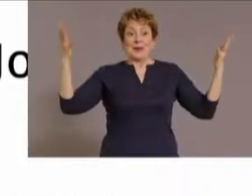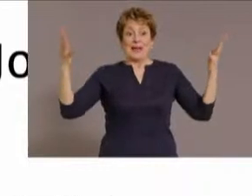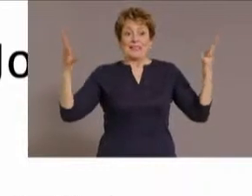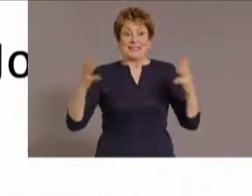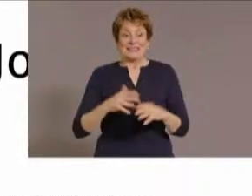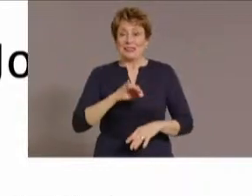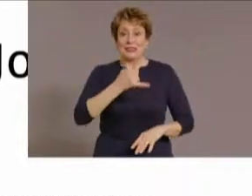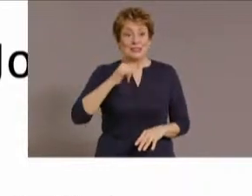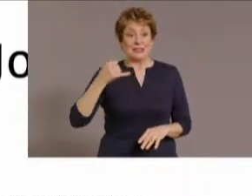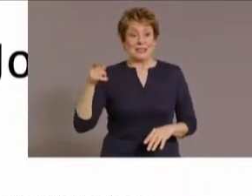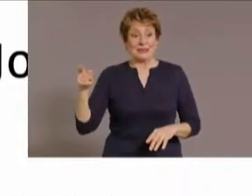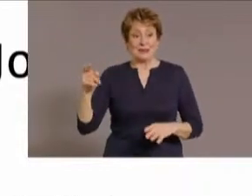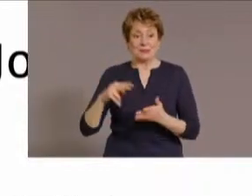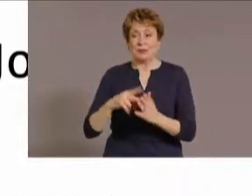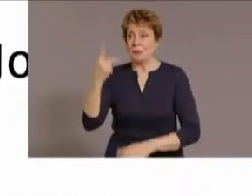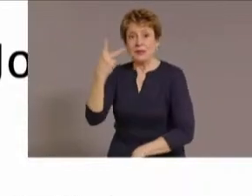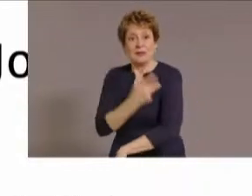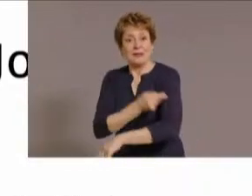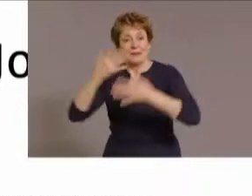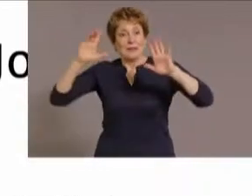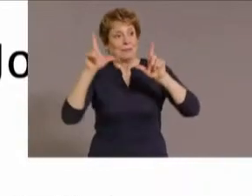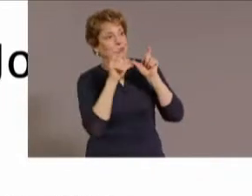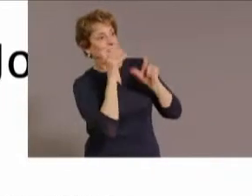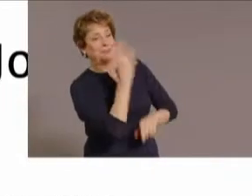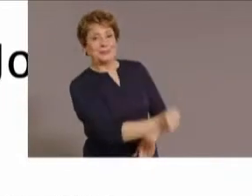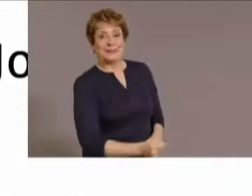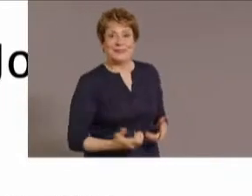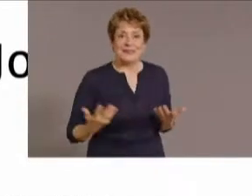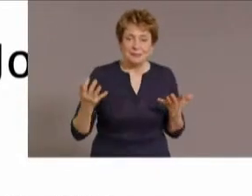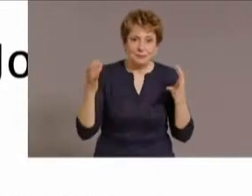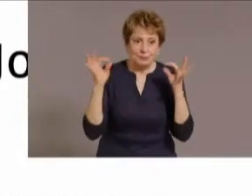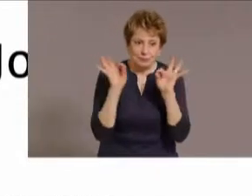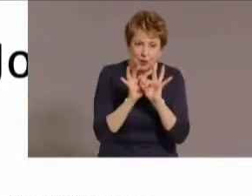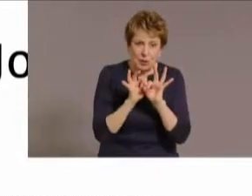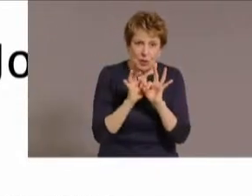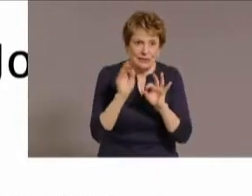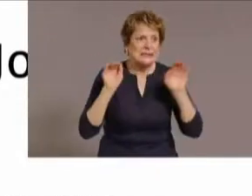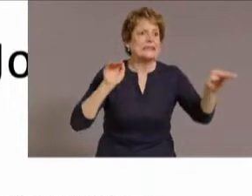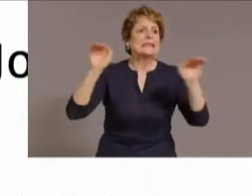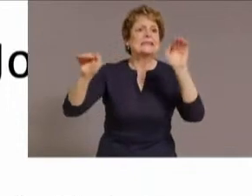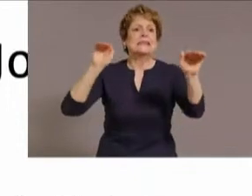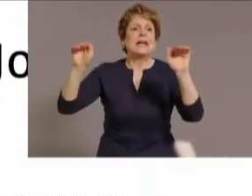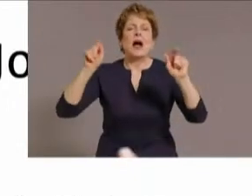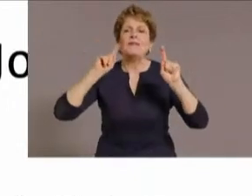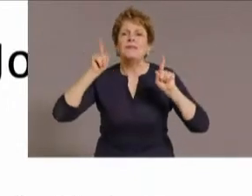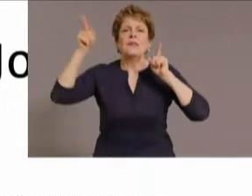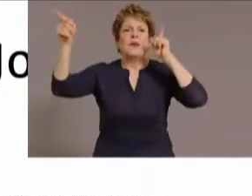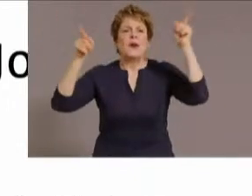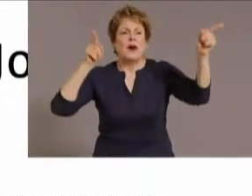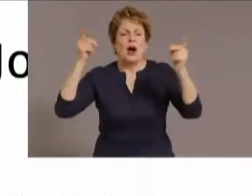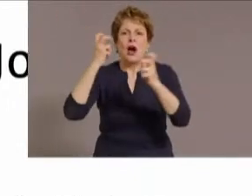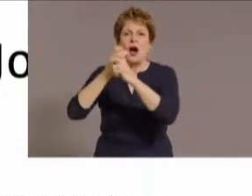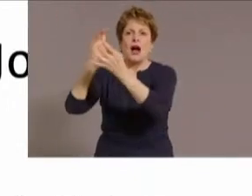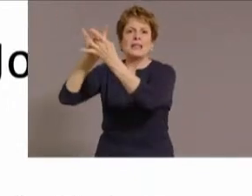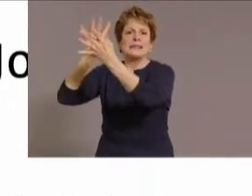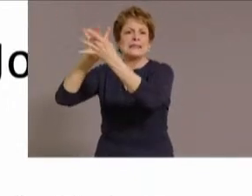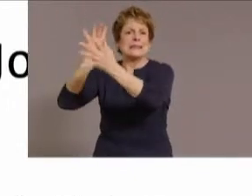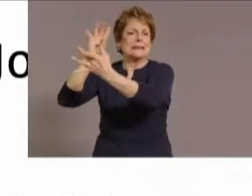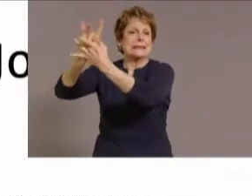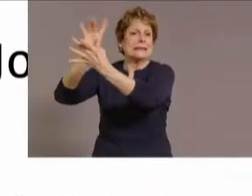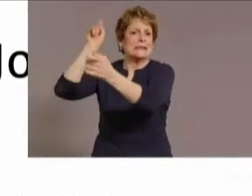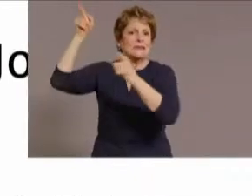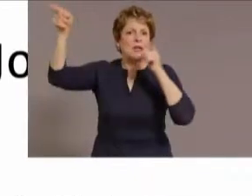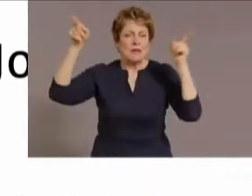that 1-dose vaccine and is an important component for reaching our rural areas and some of our hardly